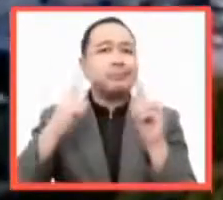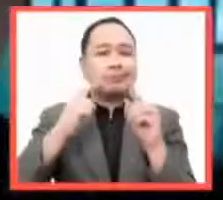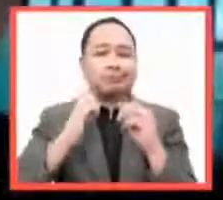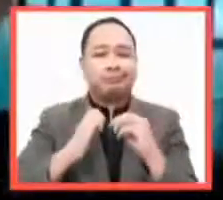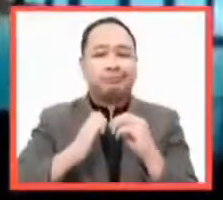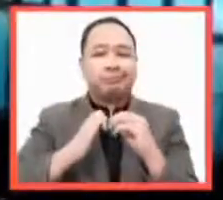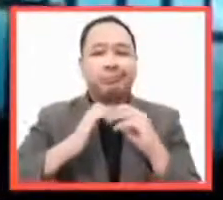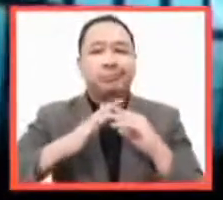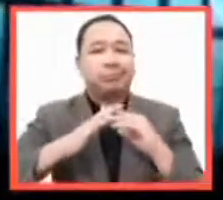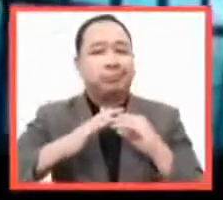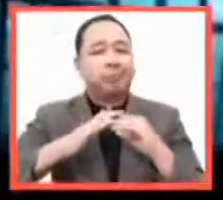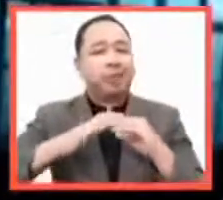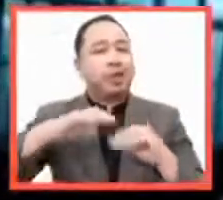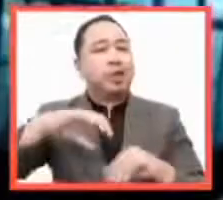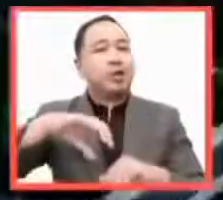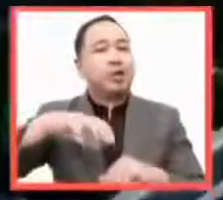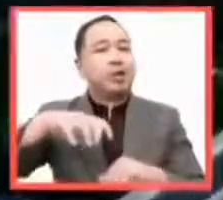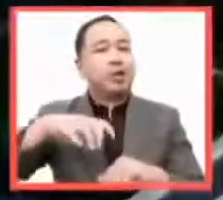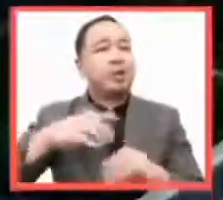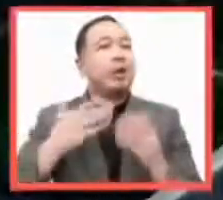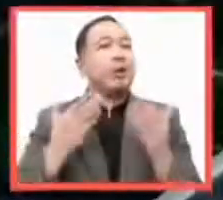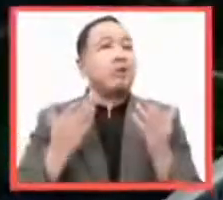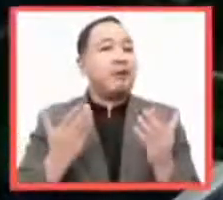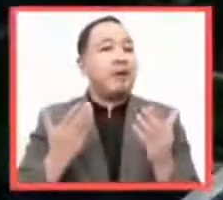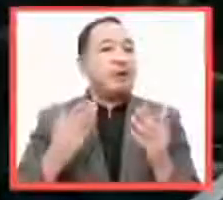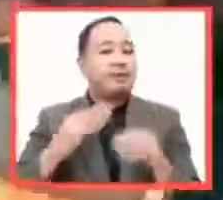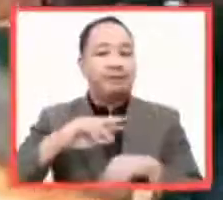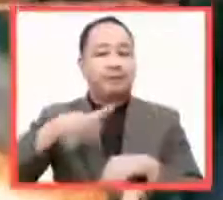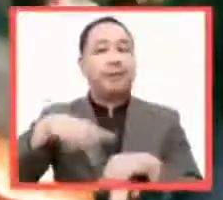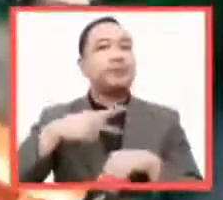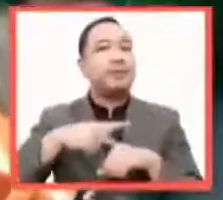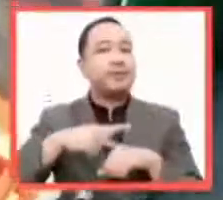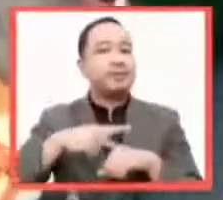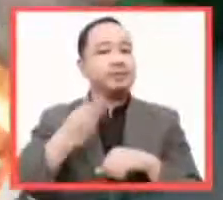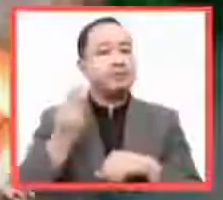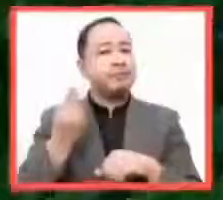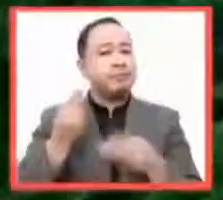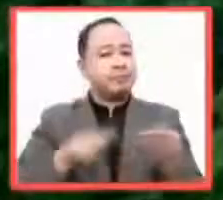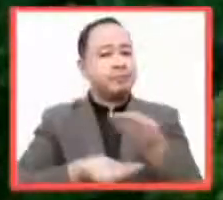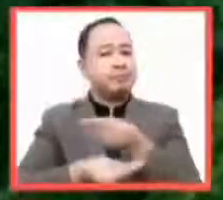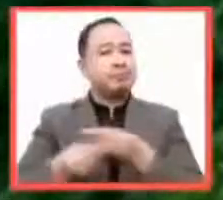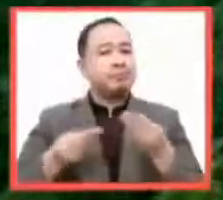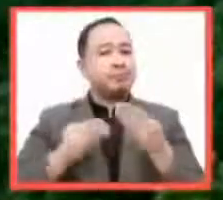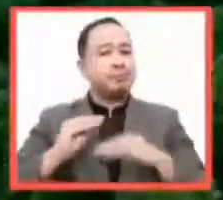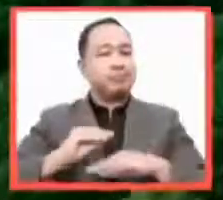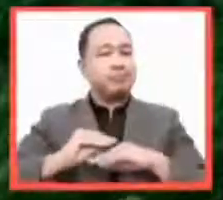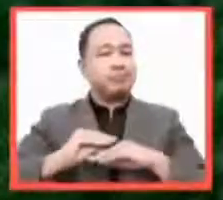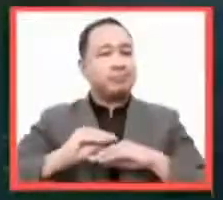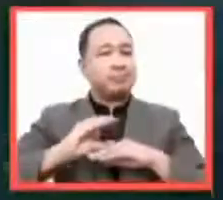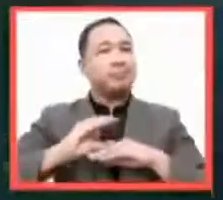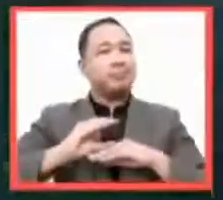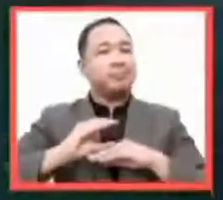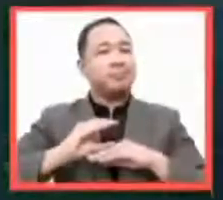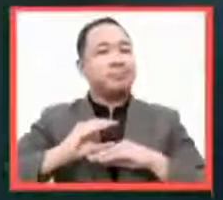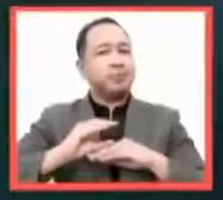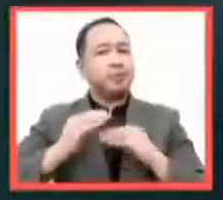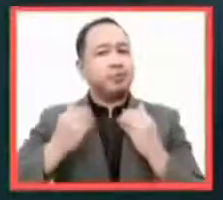building. Today, the Philippines is a middle income economy and a thriving